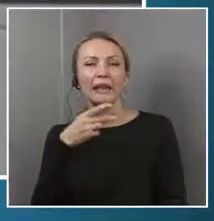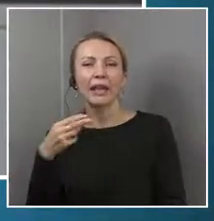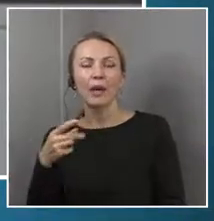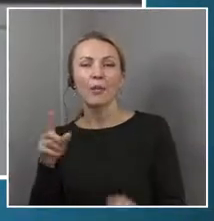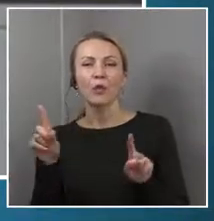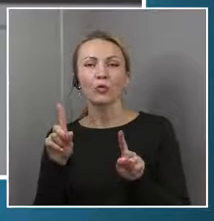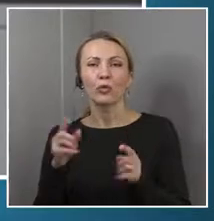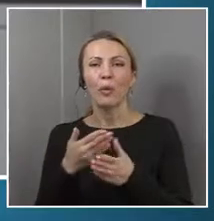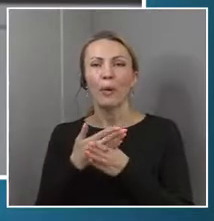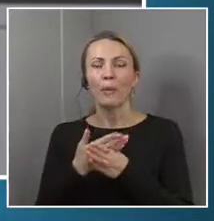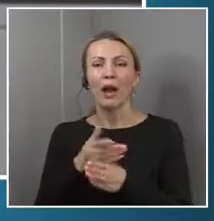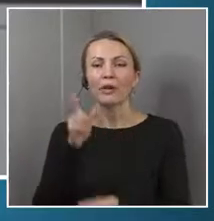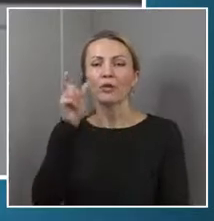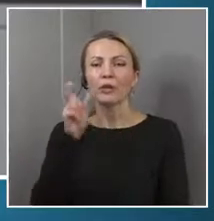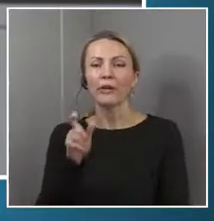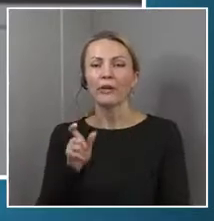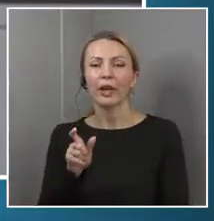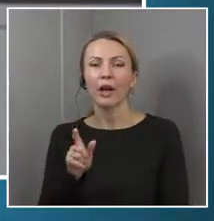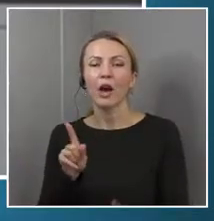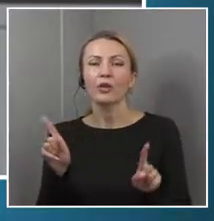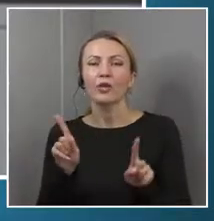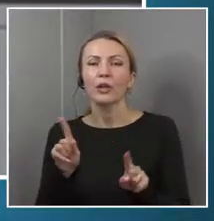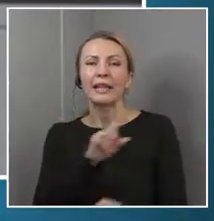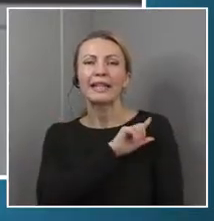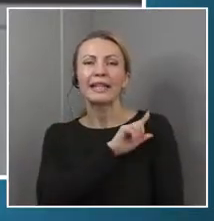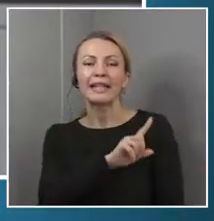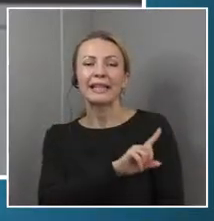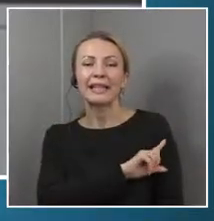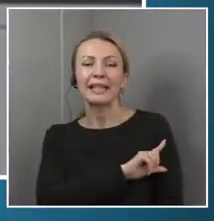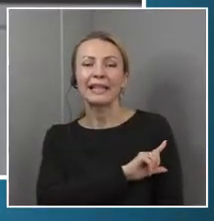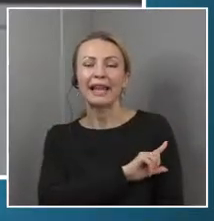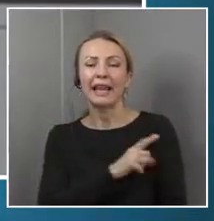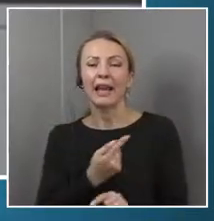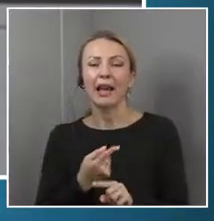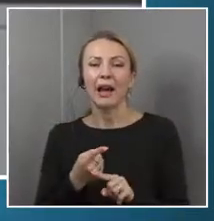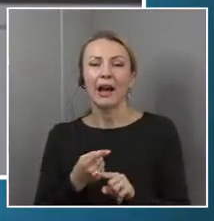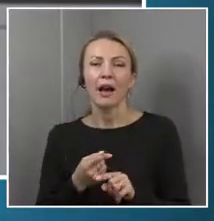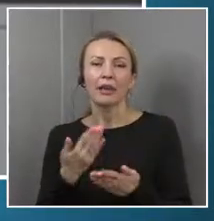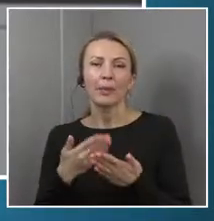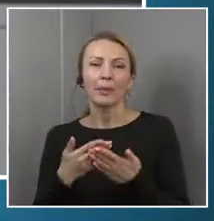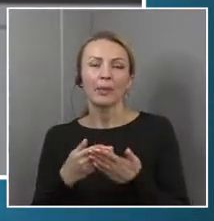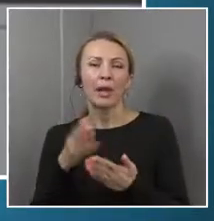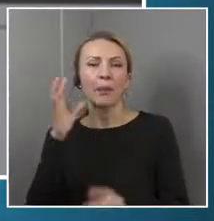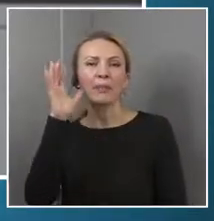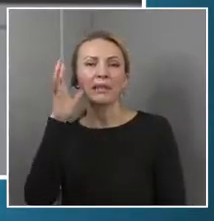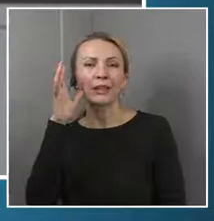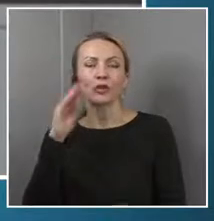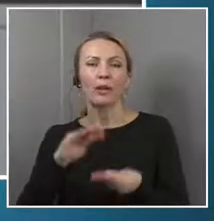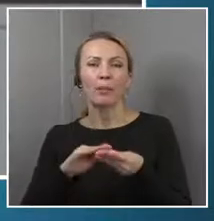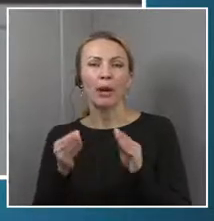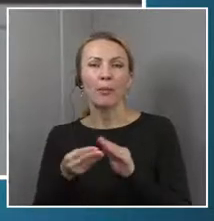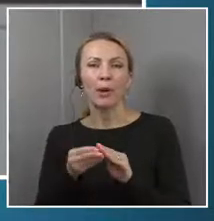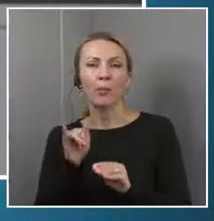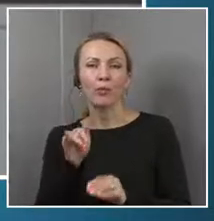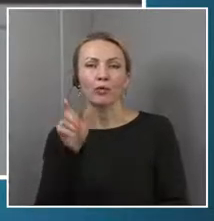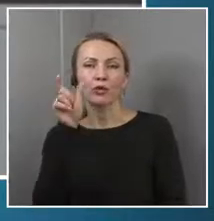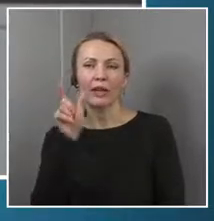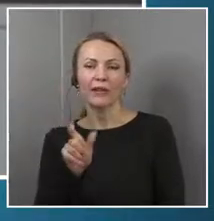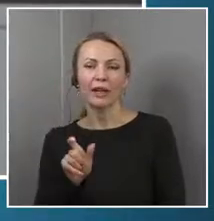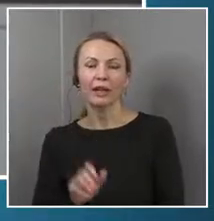So I think just some people have a propensity to certain types of art due to their